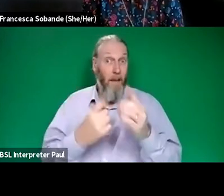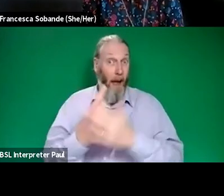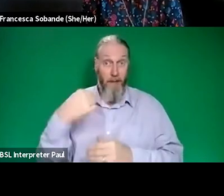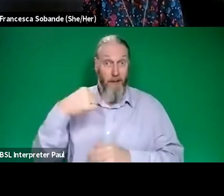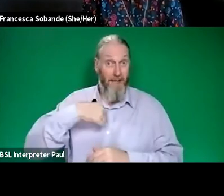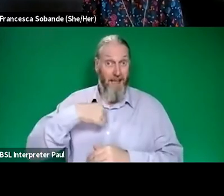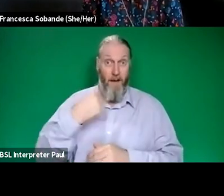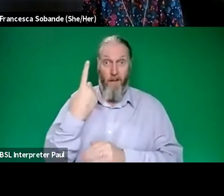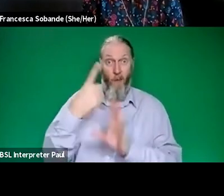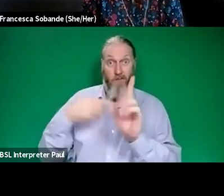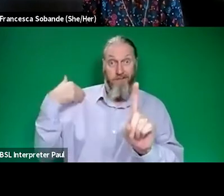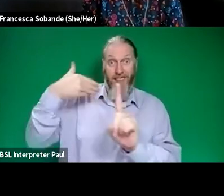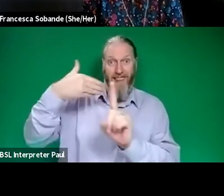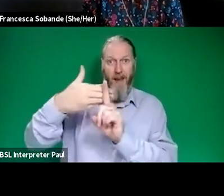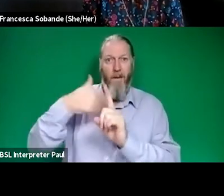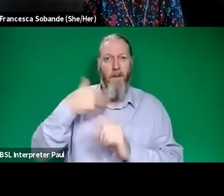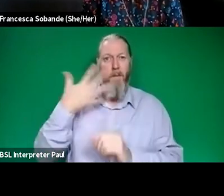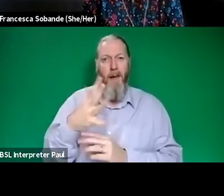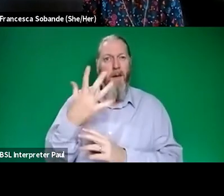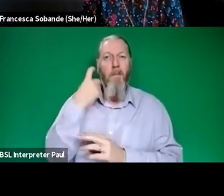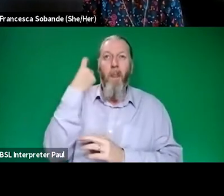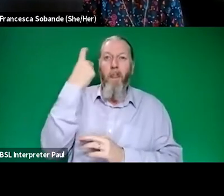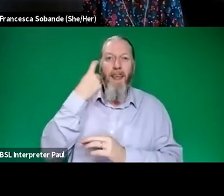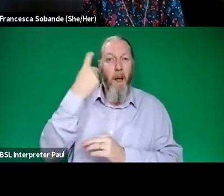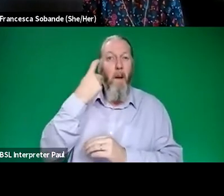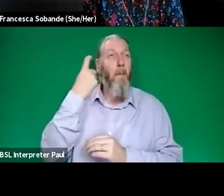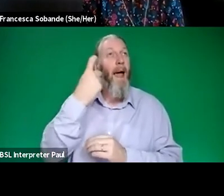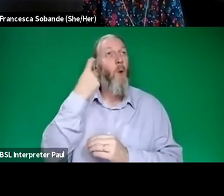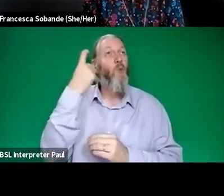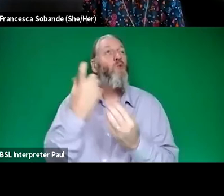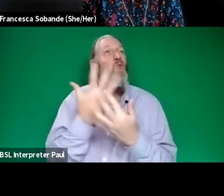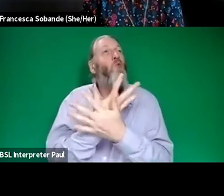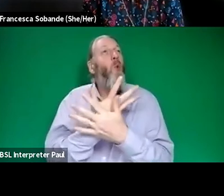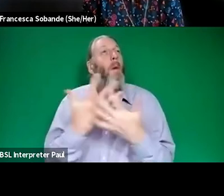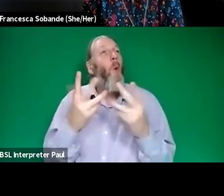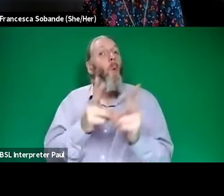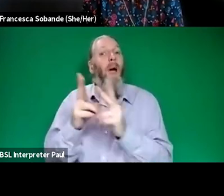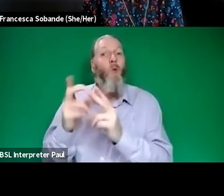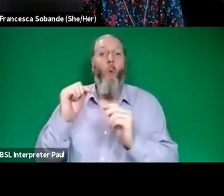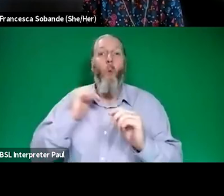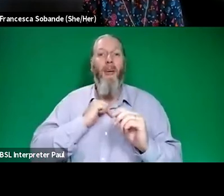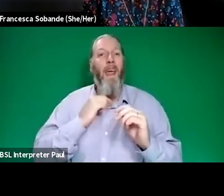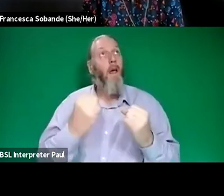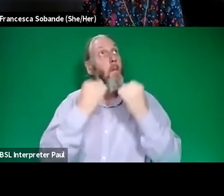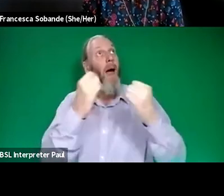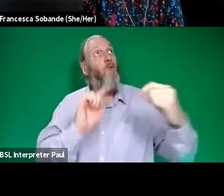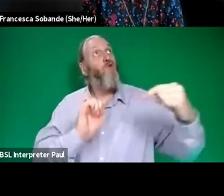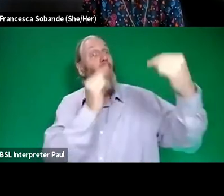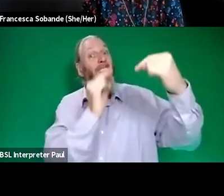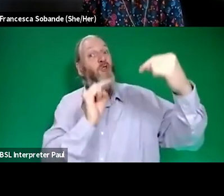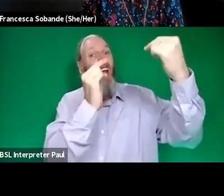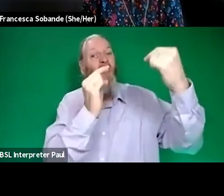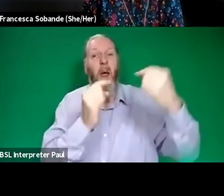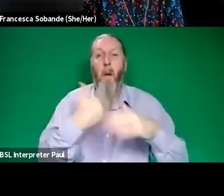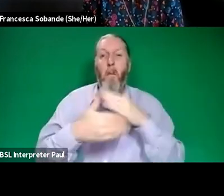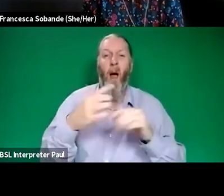specifically symbolisms, mm-hmm. And how often so many of the ways in which we're challenging power end up as symbolic gestures, which are I wouldn't even